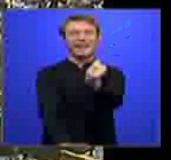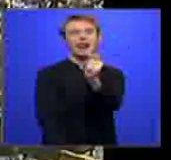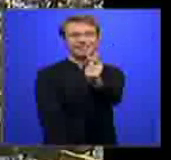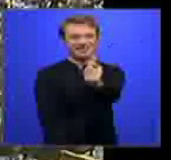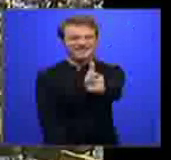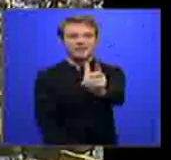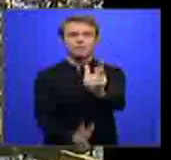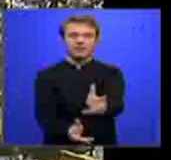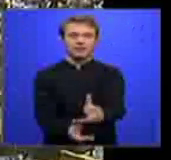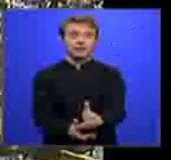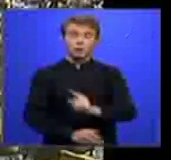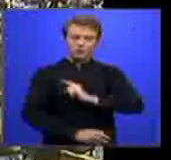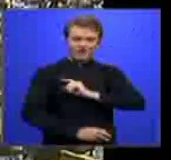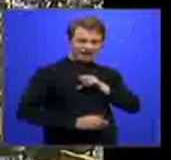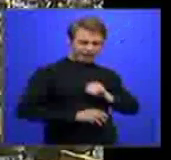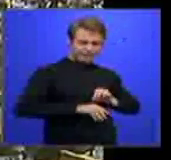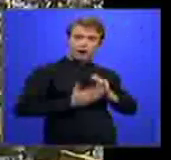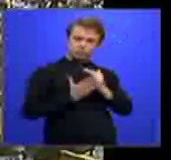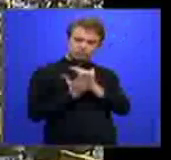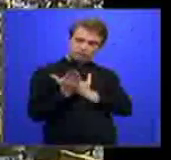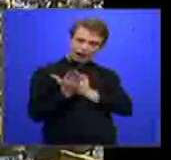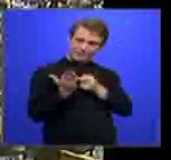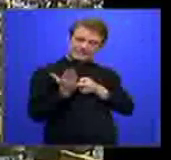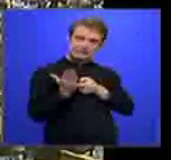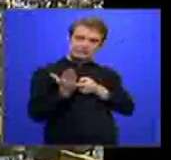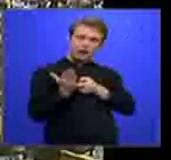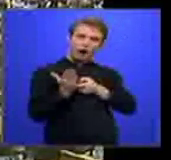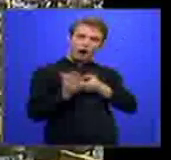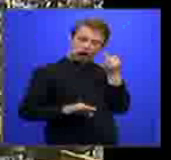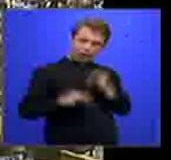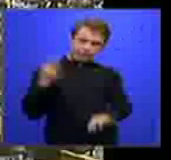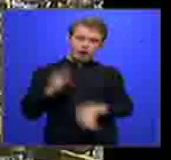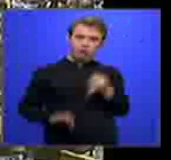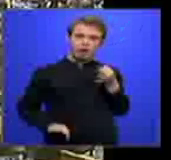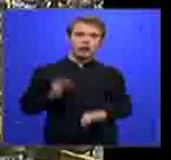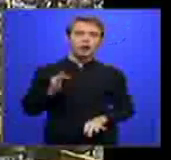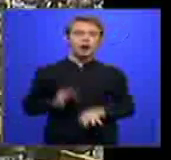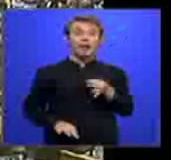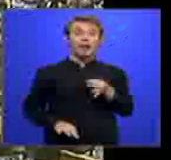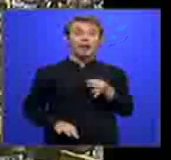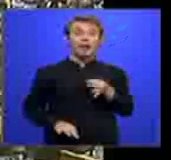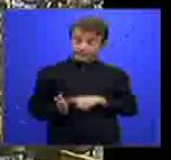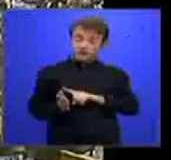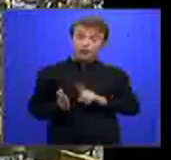program. We will use those lessons to improve implementation.